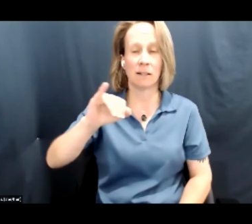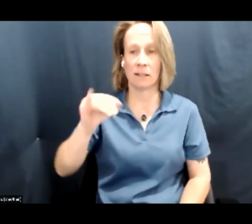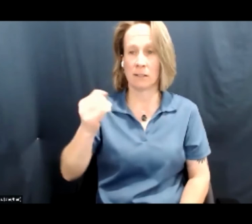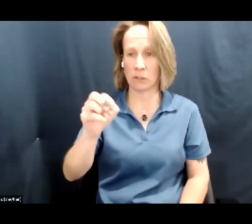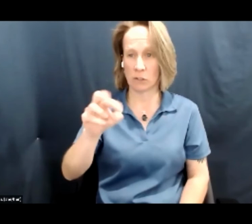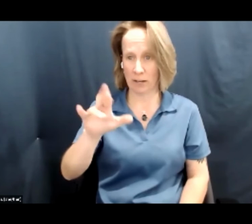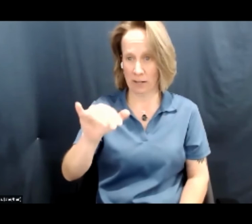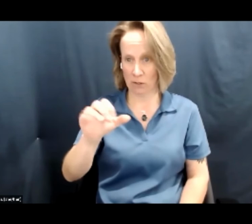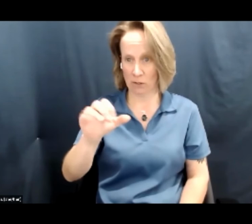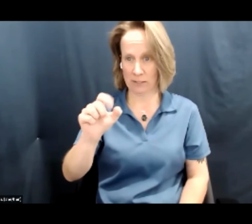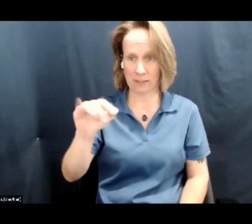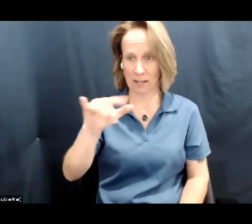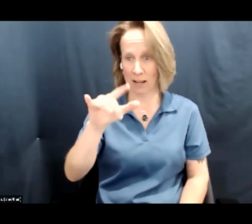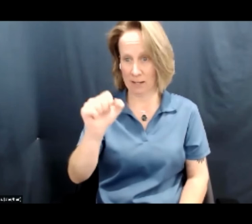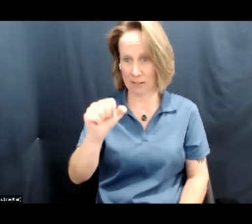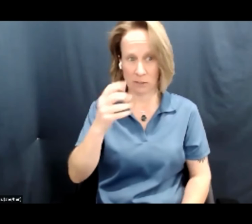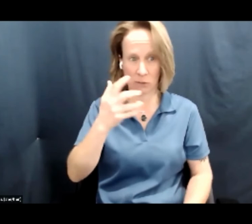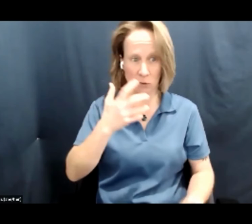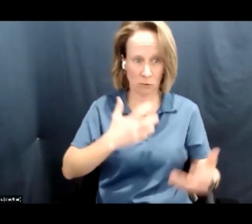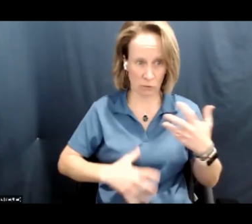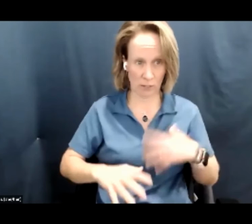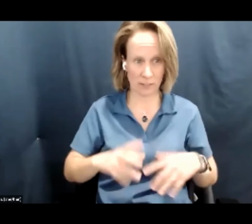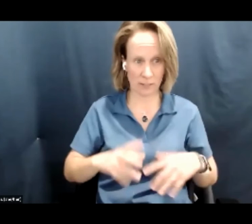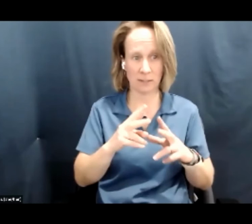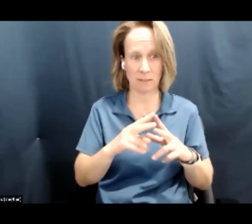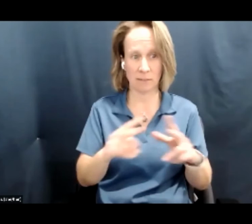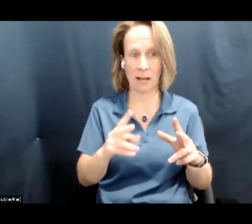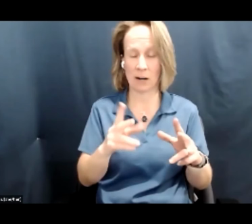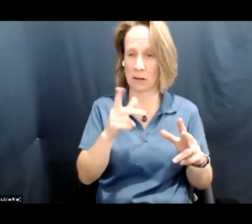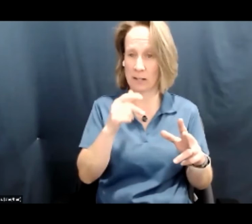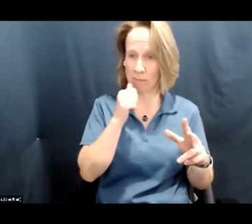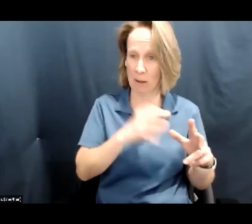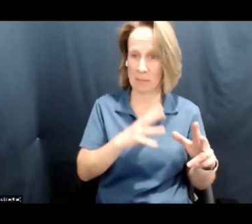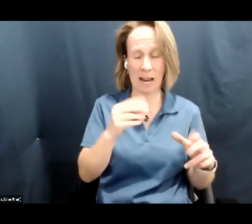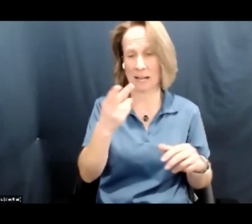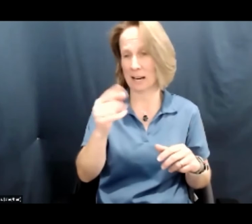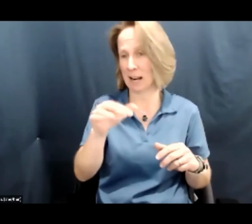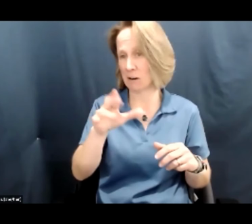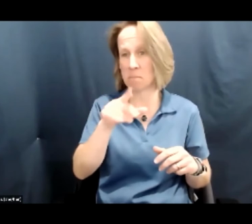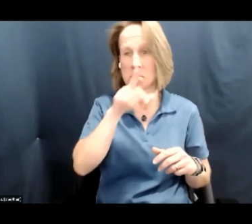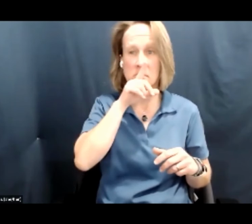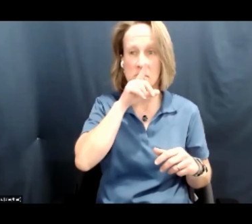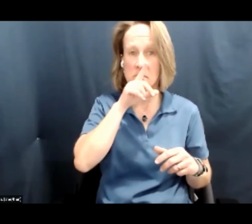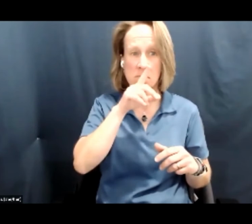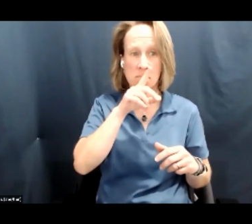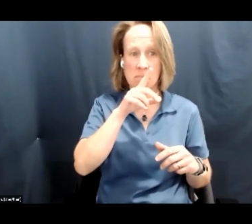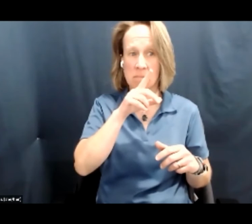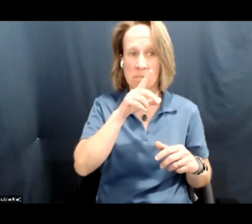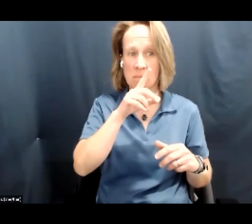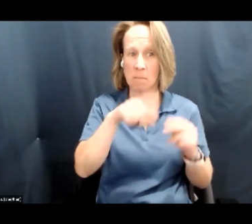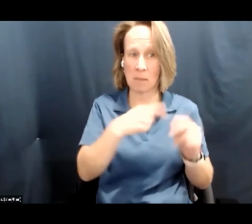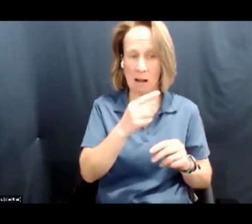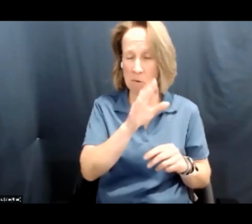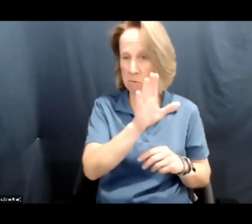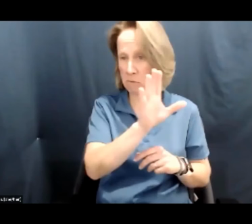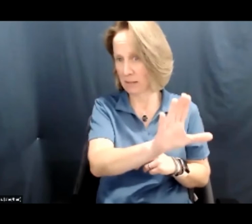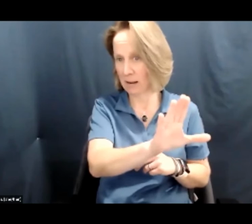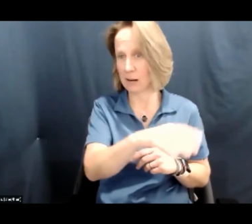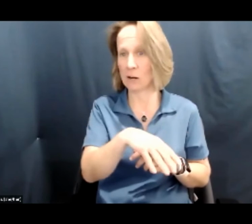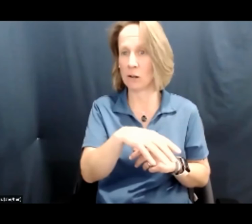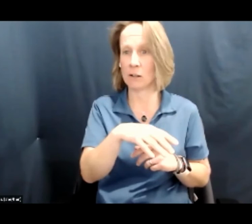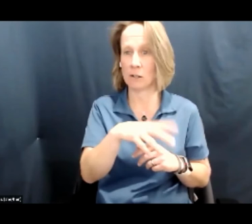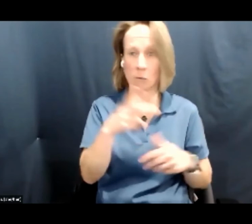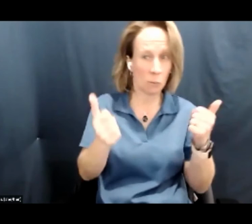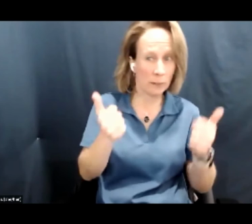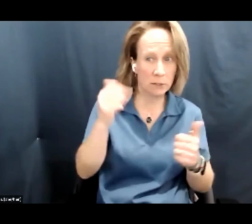way. And Harry has never mentioned anything about their gender identity or expressed anything publicly. So we don't